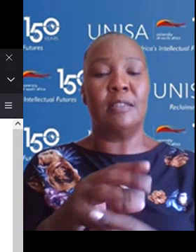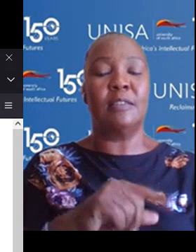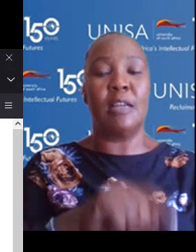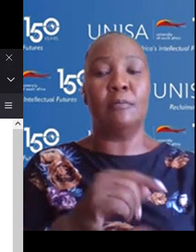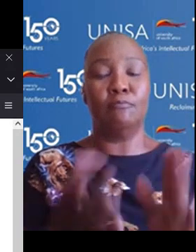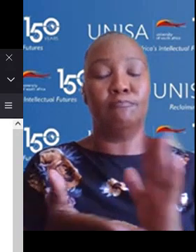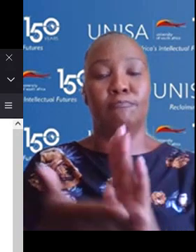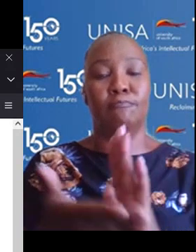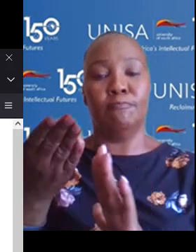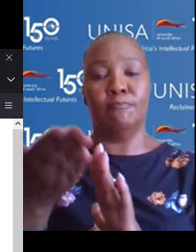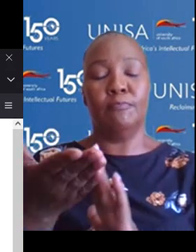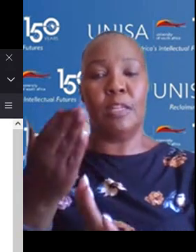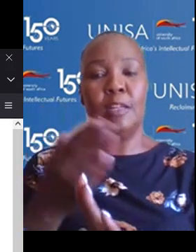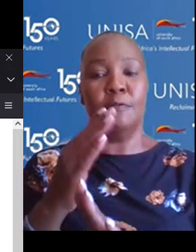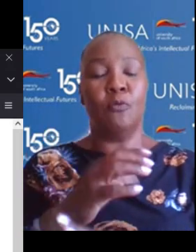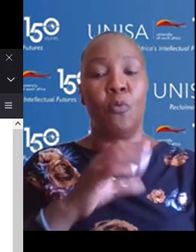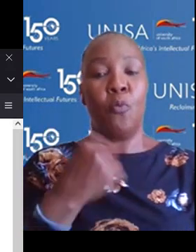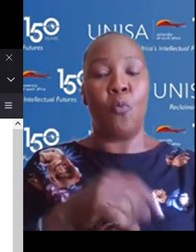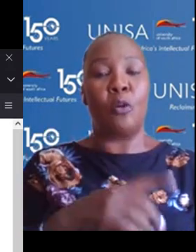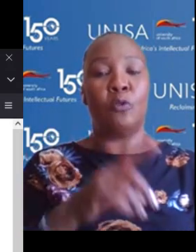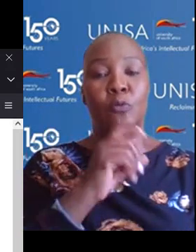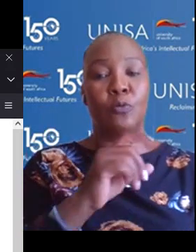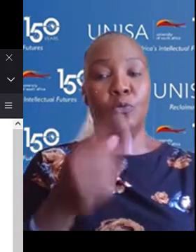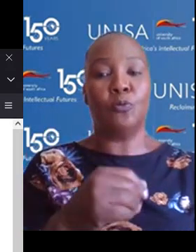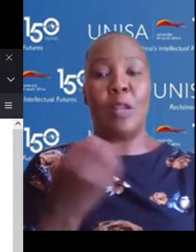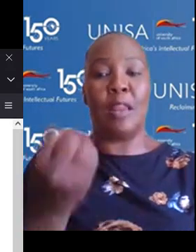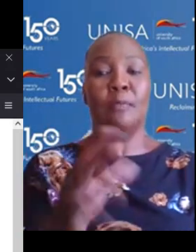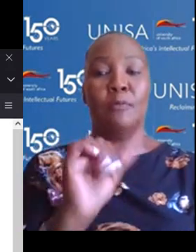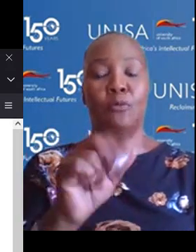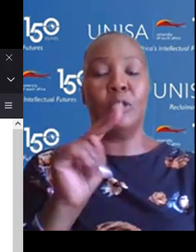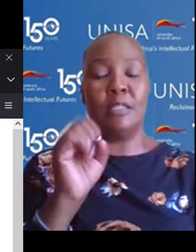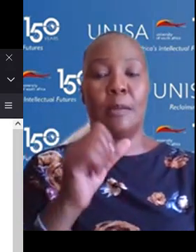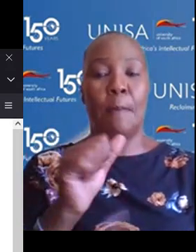going to be resetting a password or claiming your UNISA password.